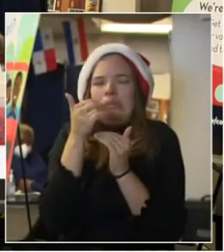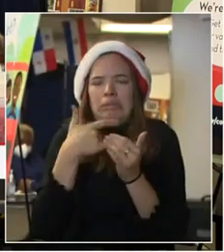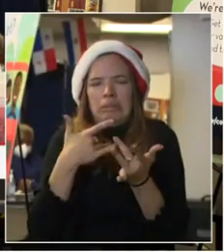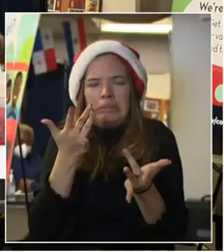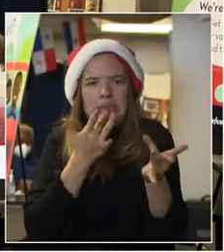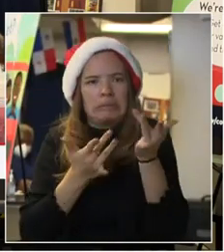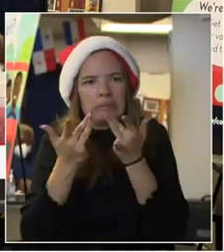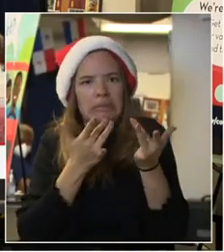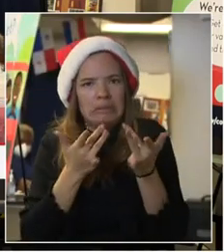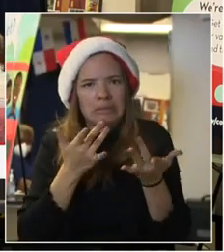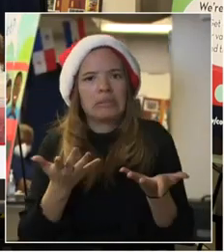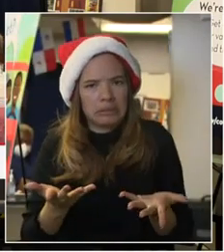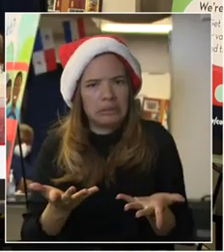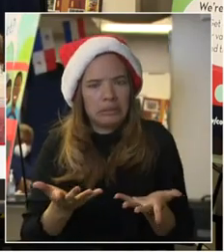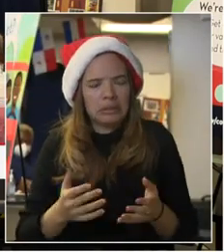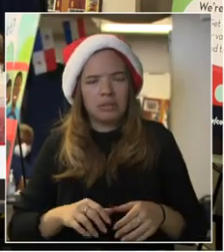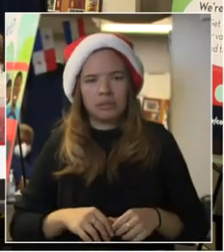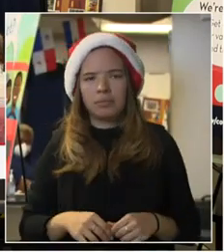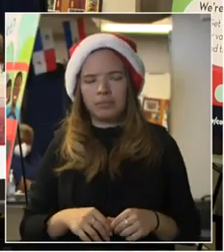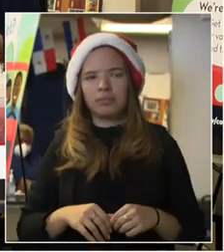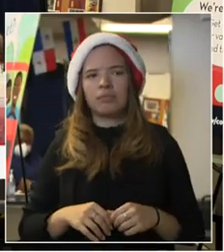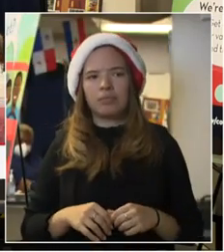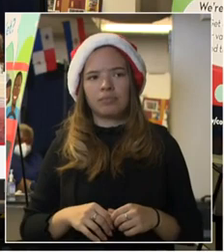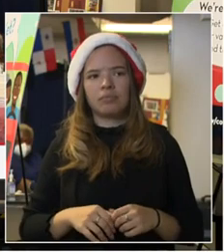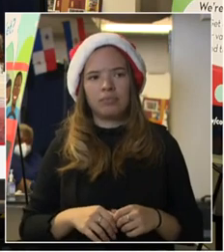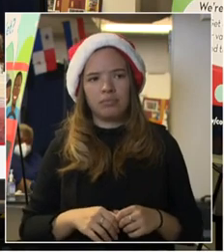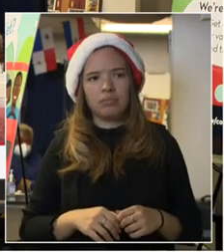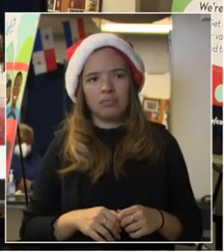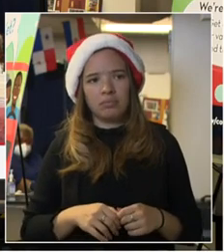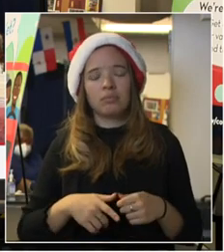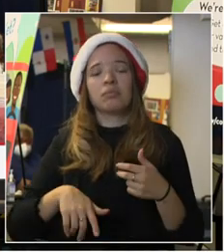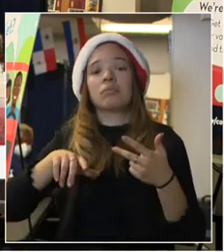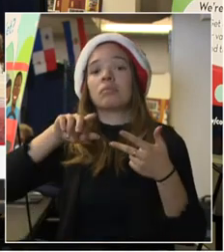small hospitals. The second